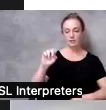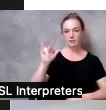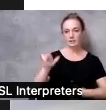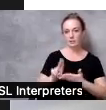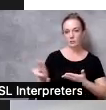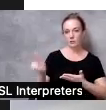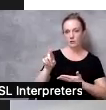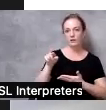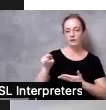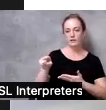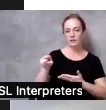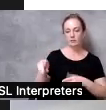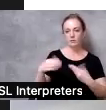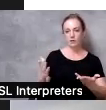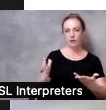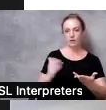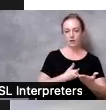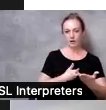provides our